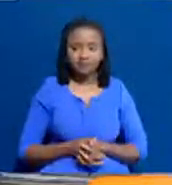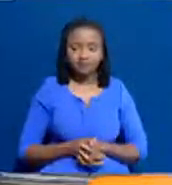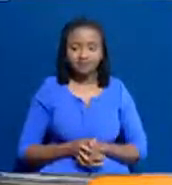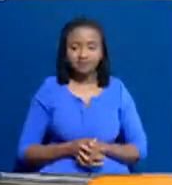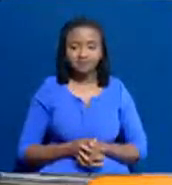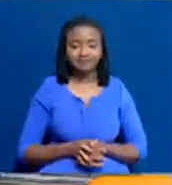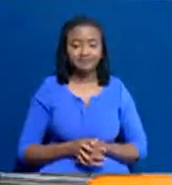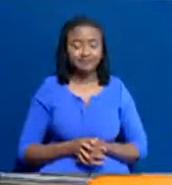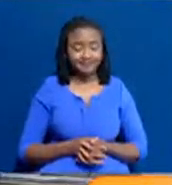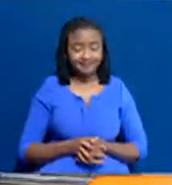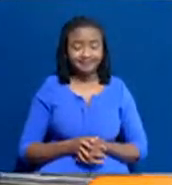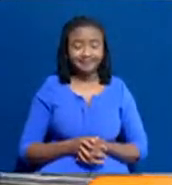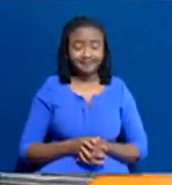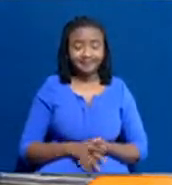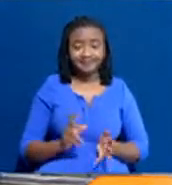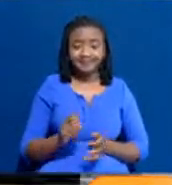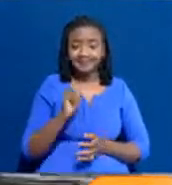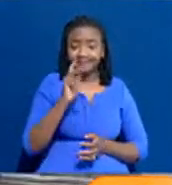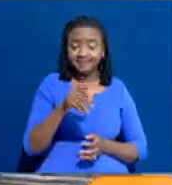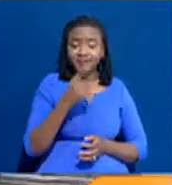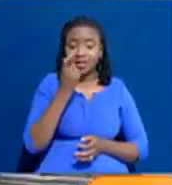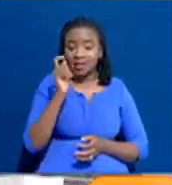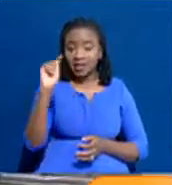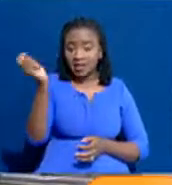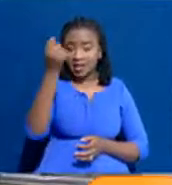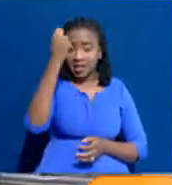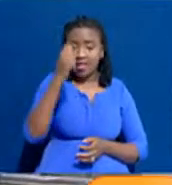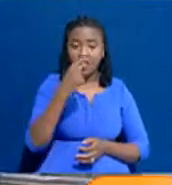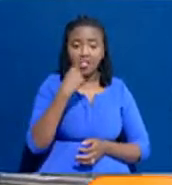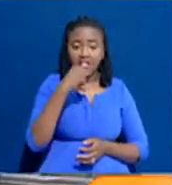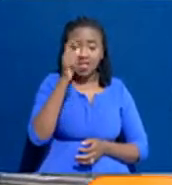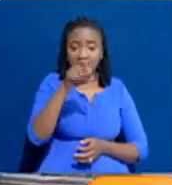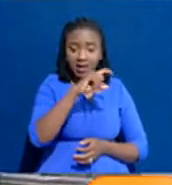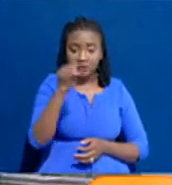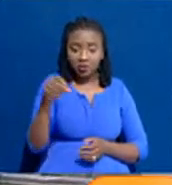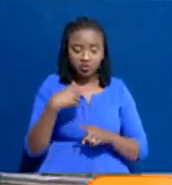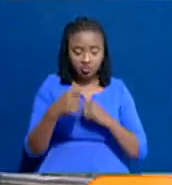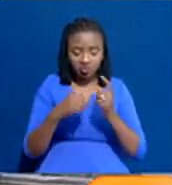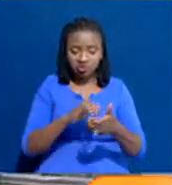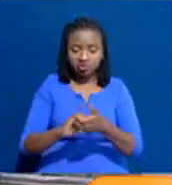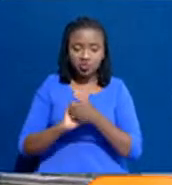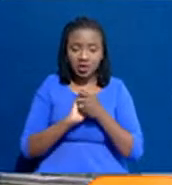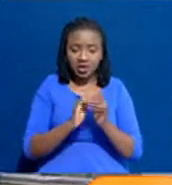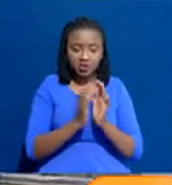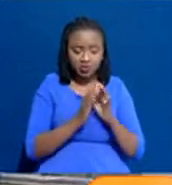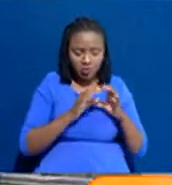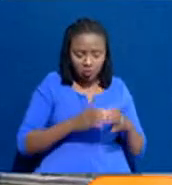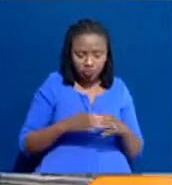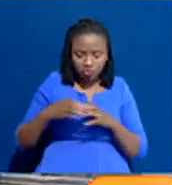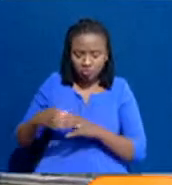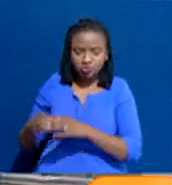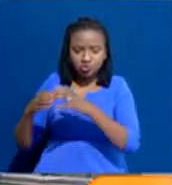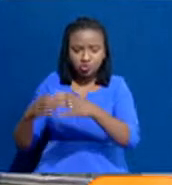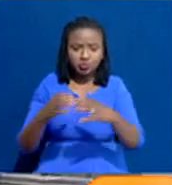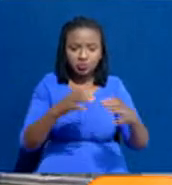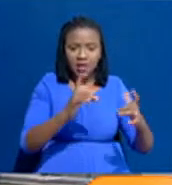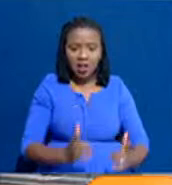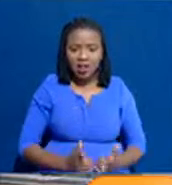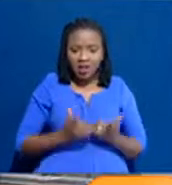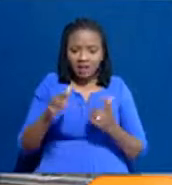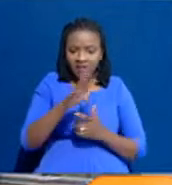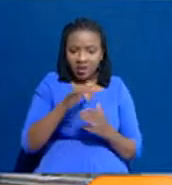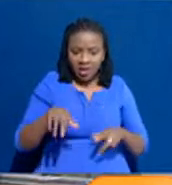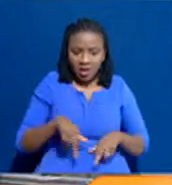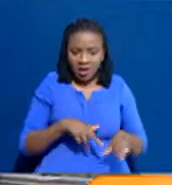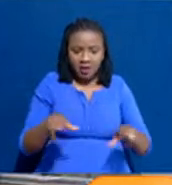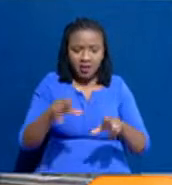All right, now switching gears, and the Kenya Red Cross Society continues to engage communities living in flood-prone areas around Nyando and